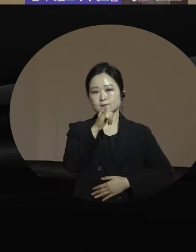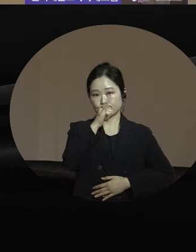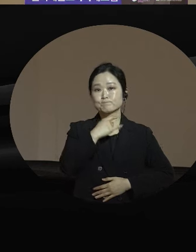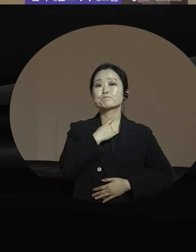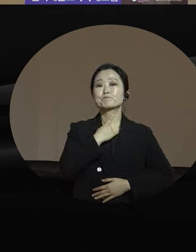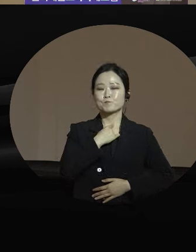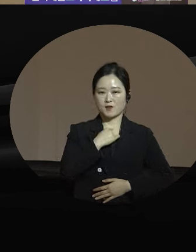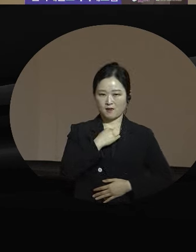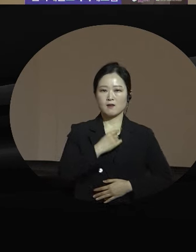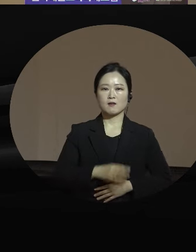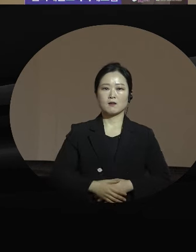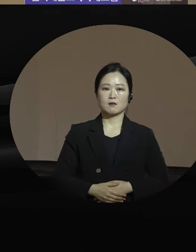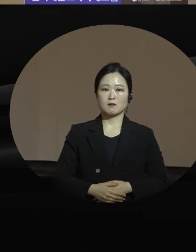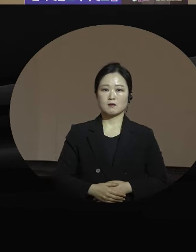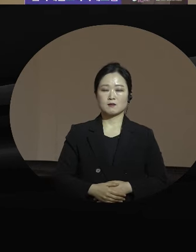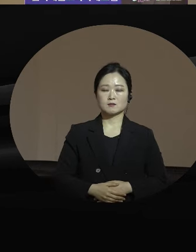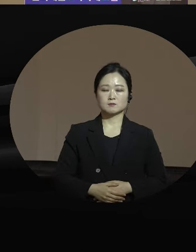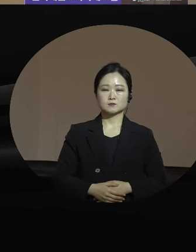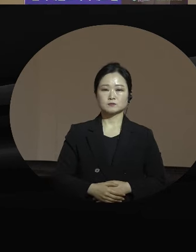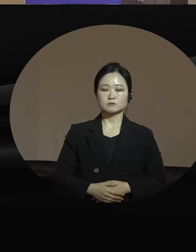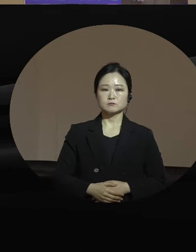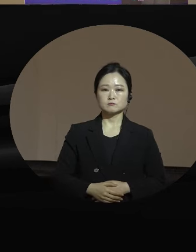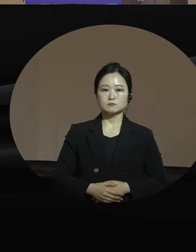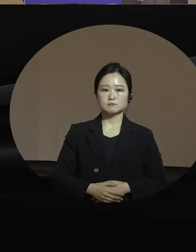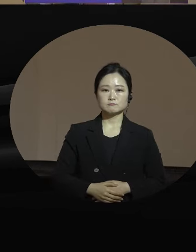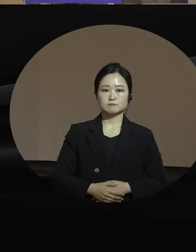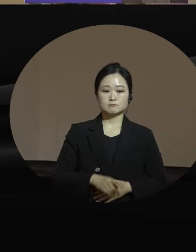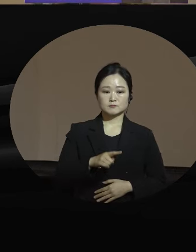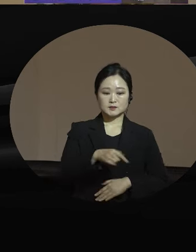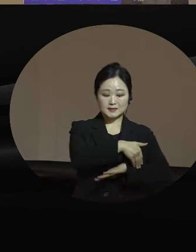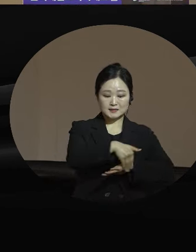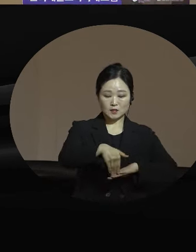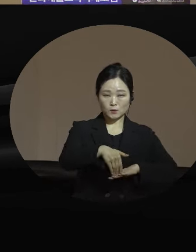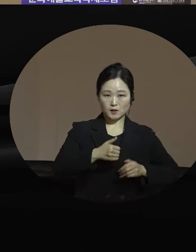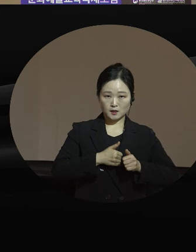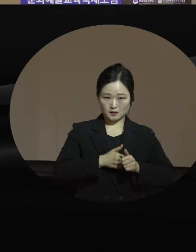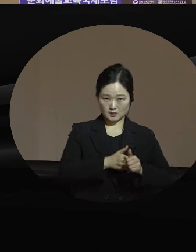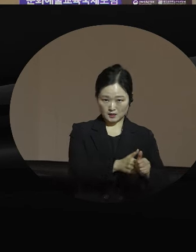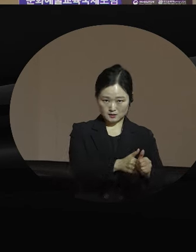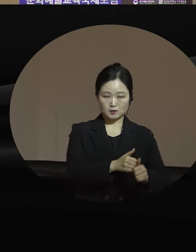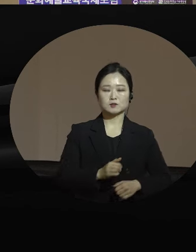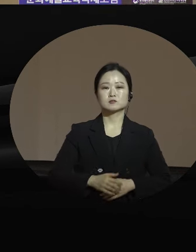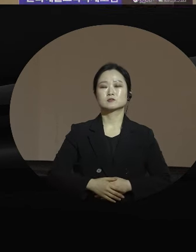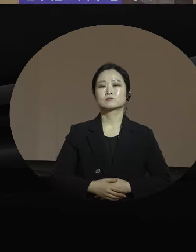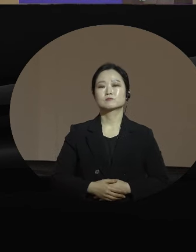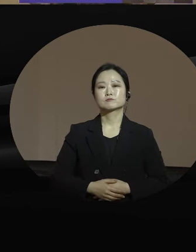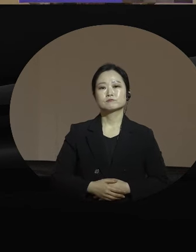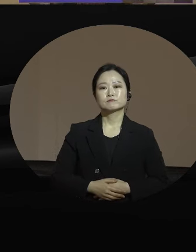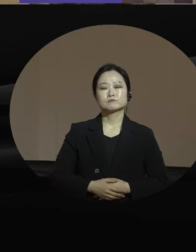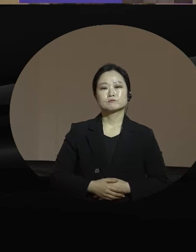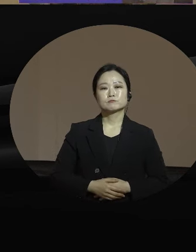plan. Within this strategy, we have the prelude policy of